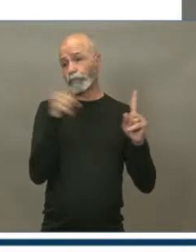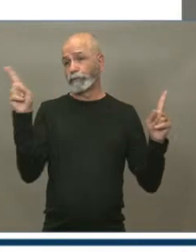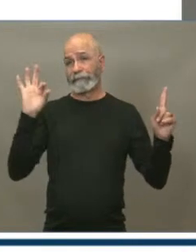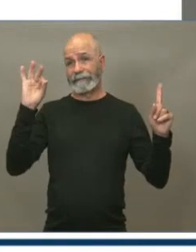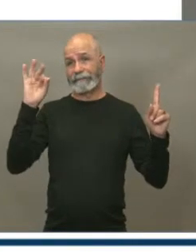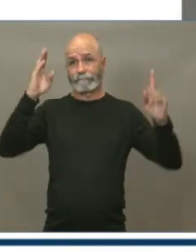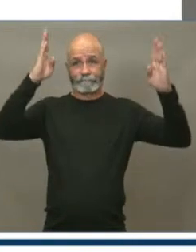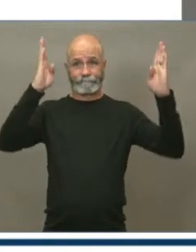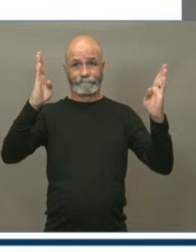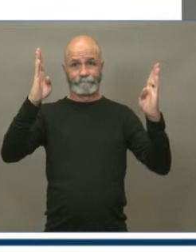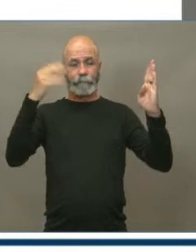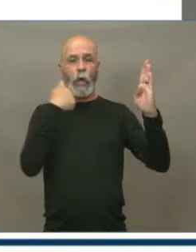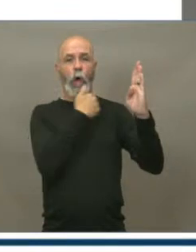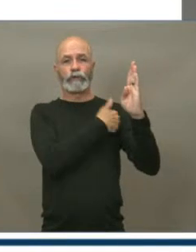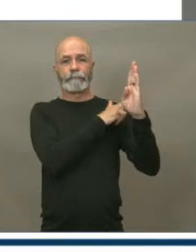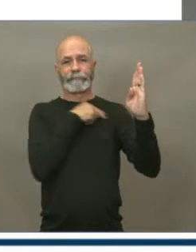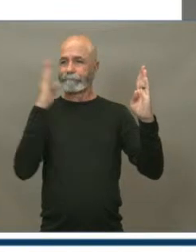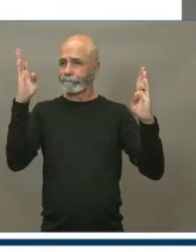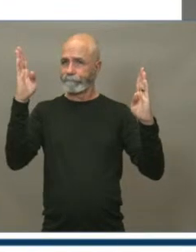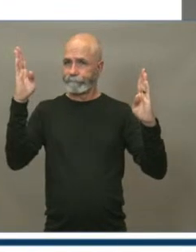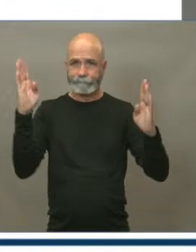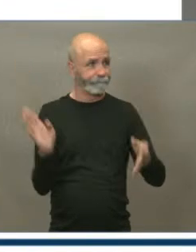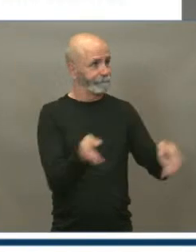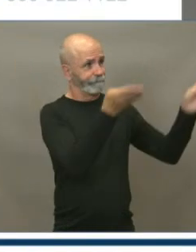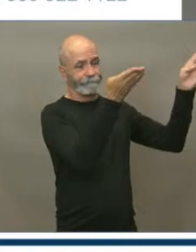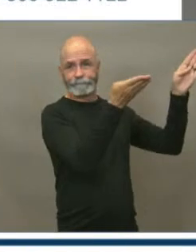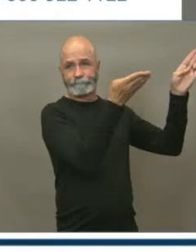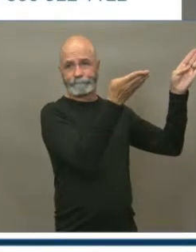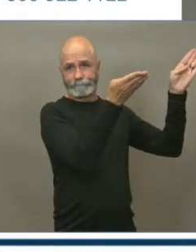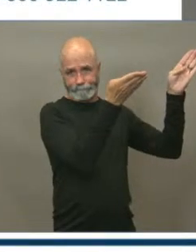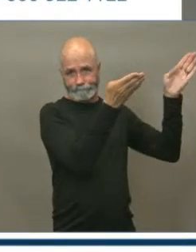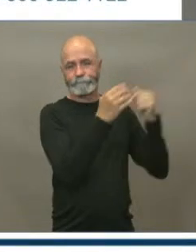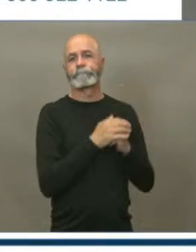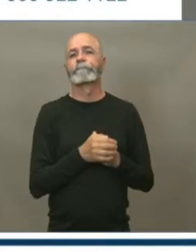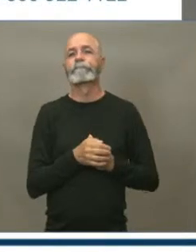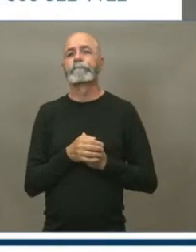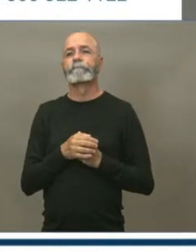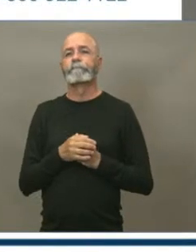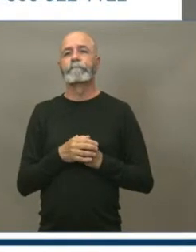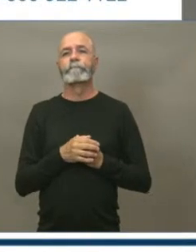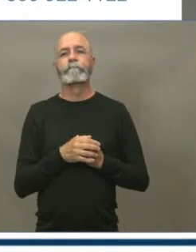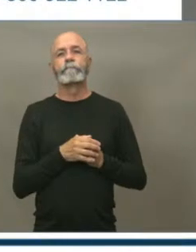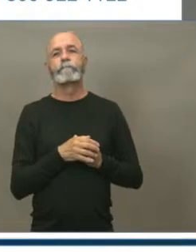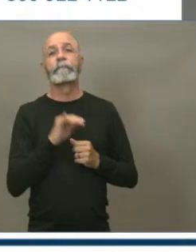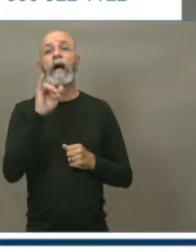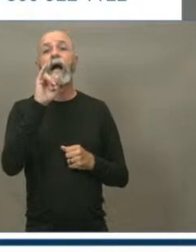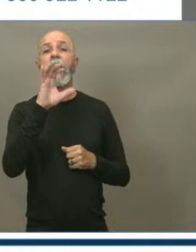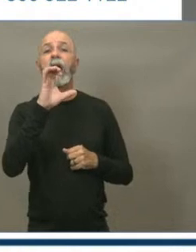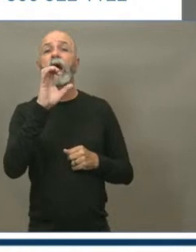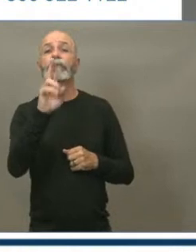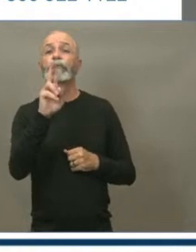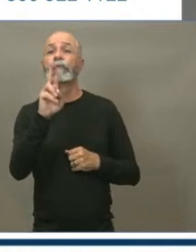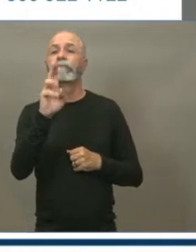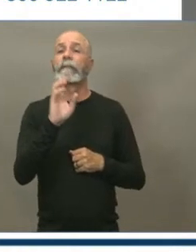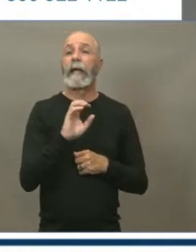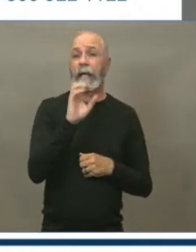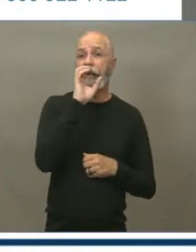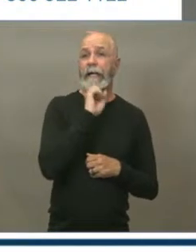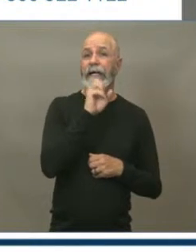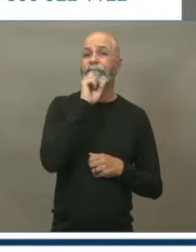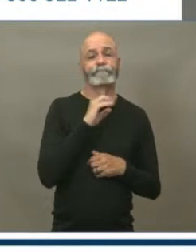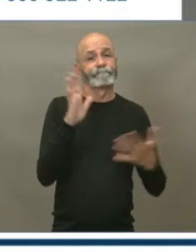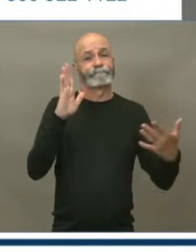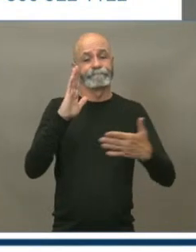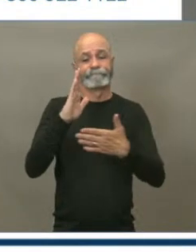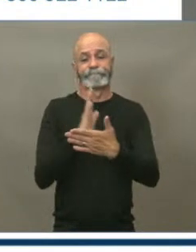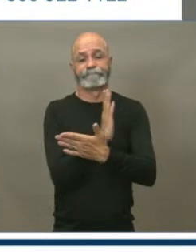And everywhere in between, and the same about who ends up in the ICU across all age ranges. The